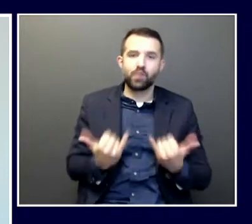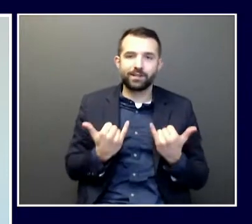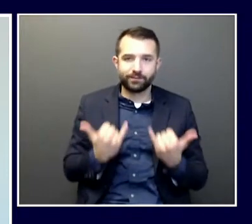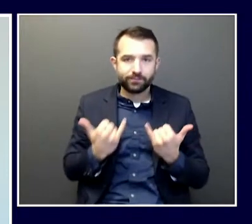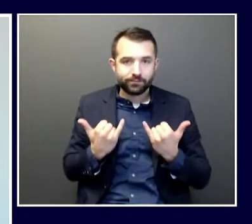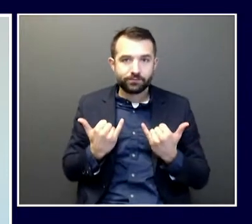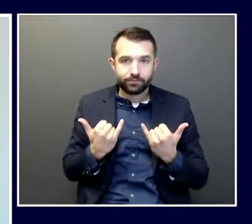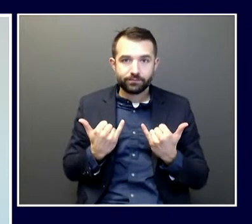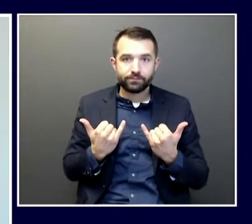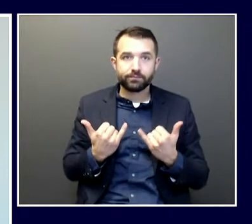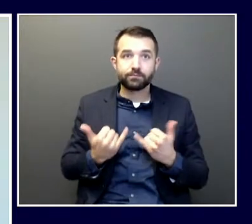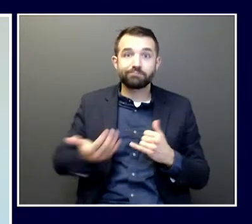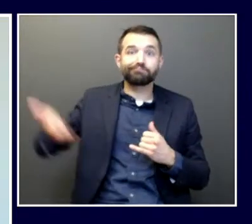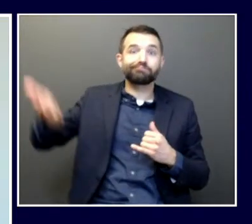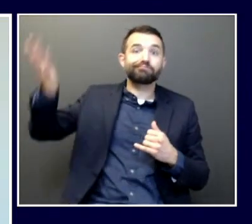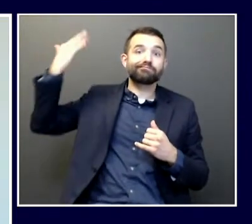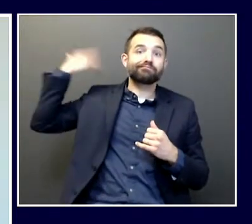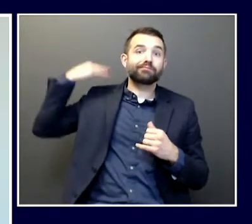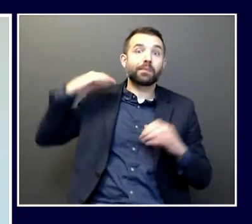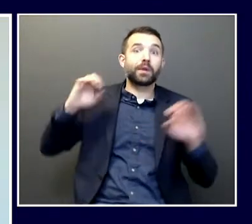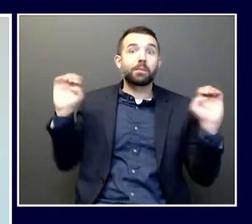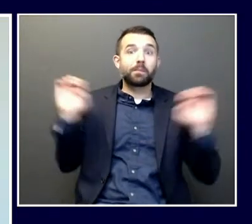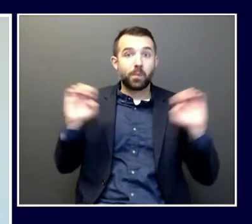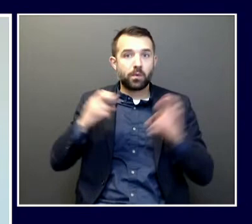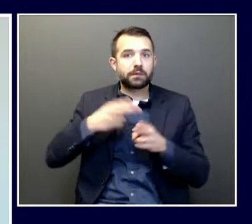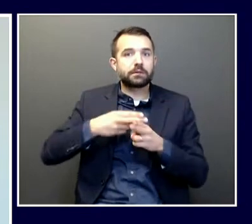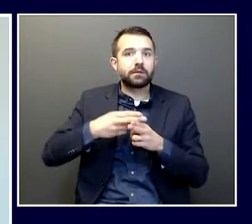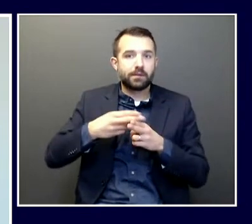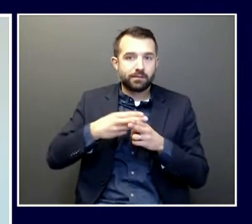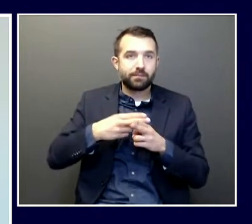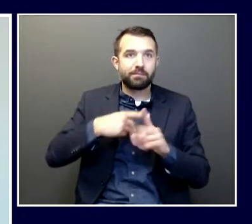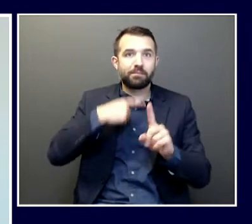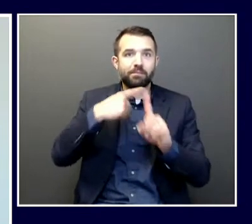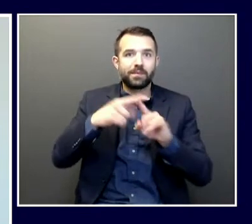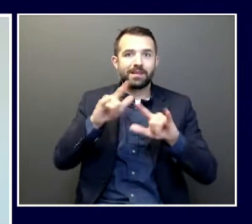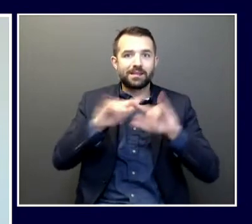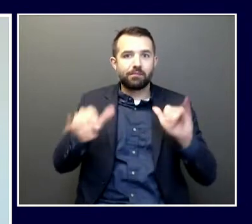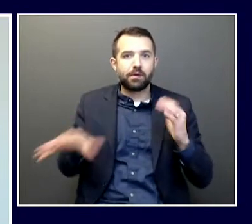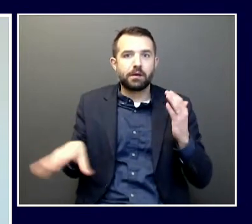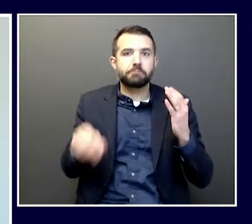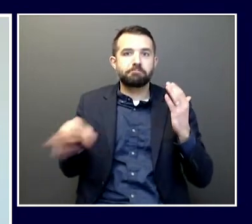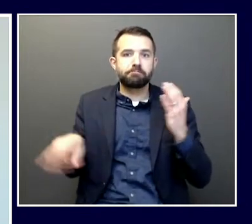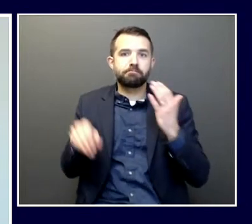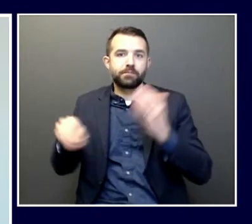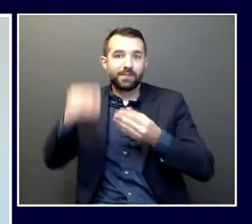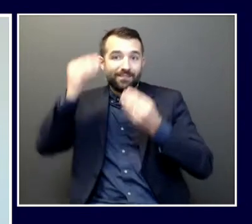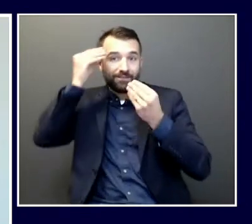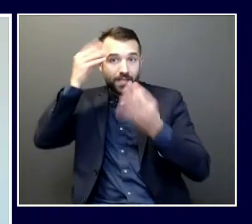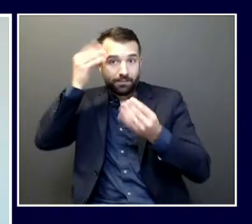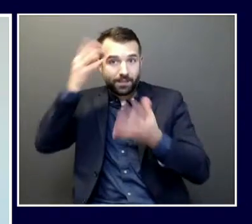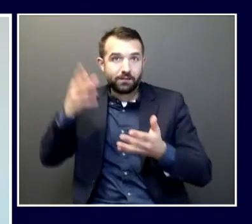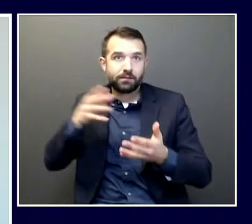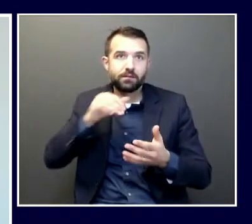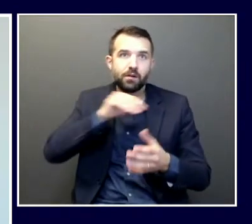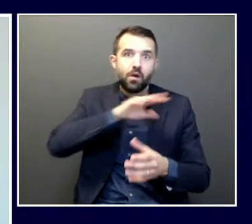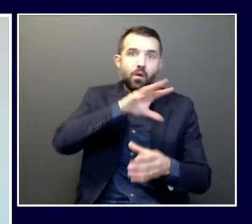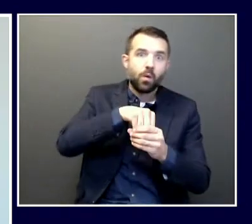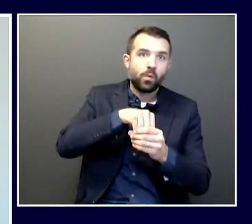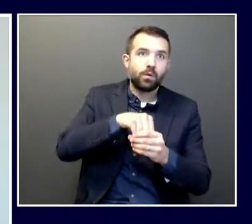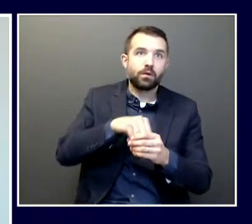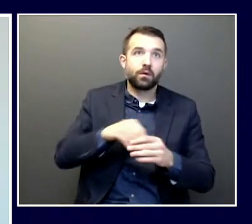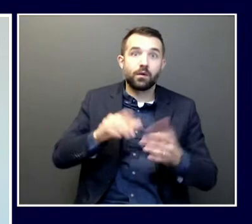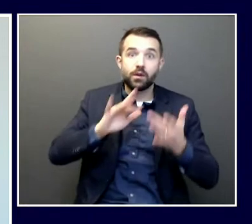about fully remote workers, other sorts of nuances that we did incorporate into this final rule.